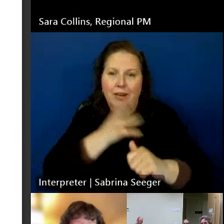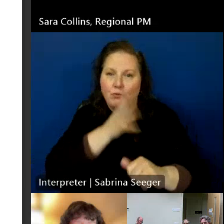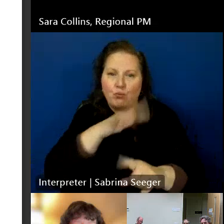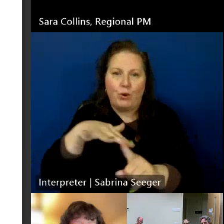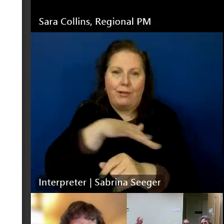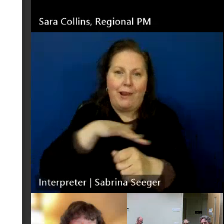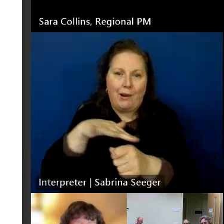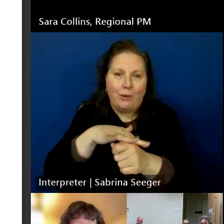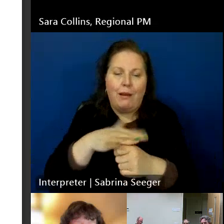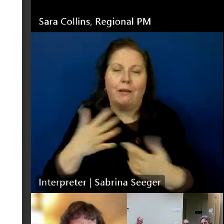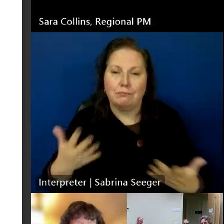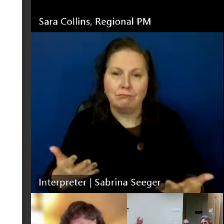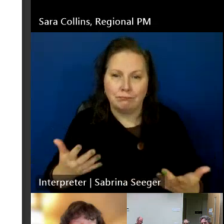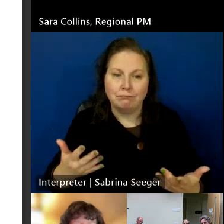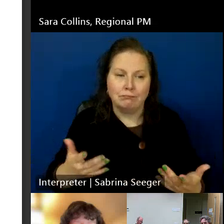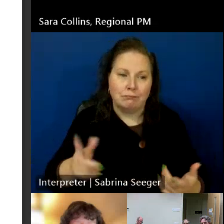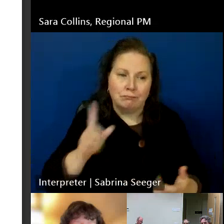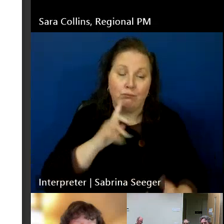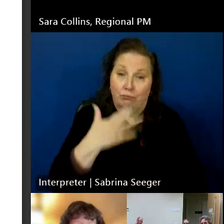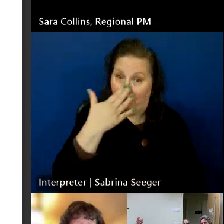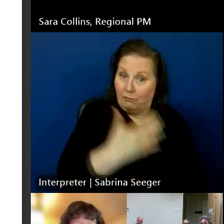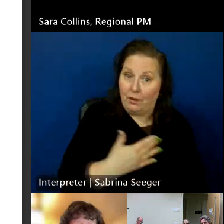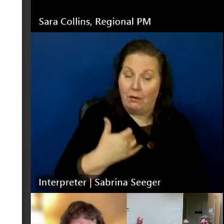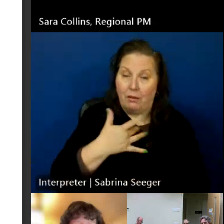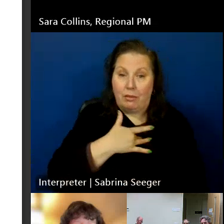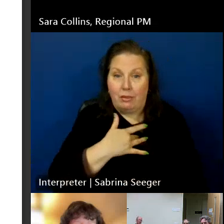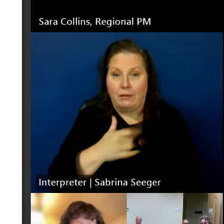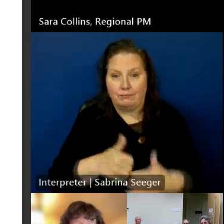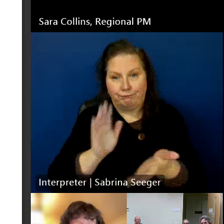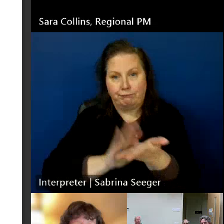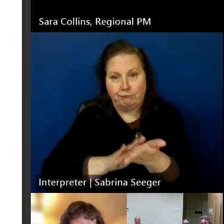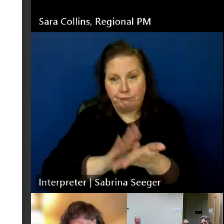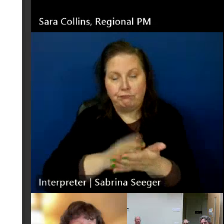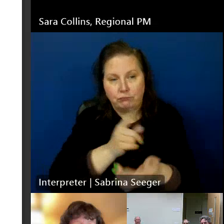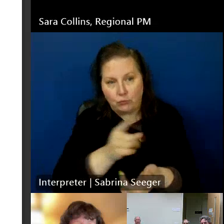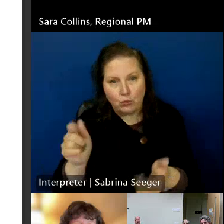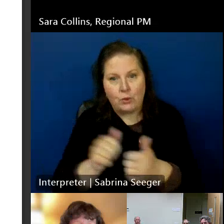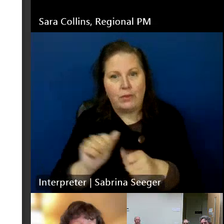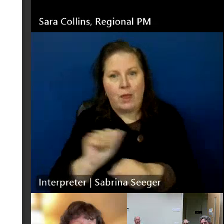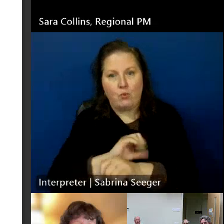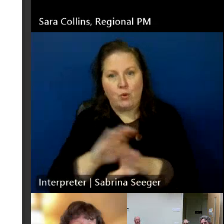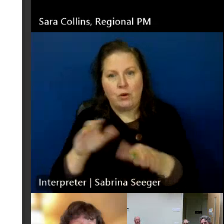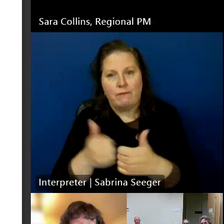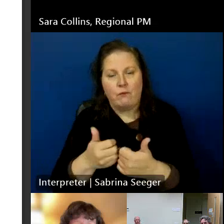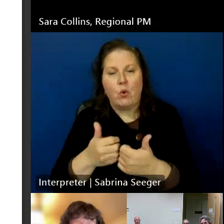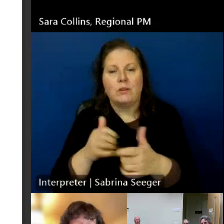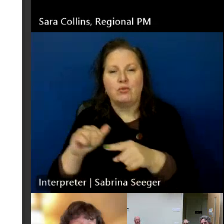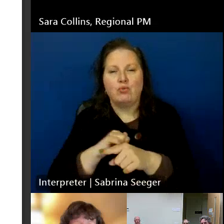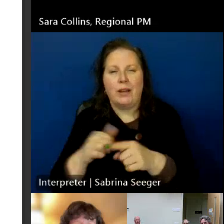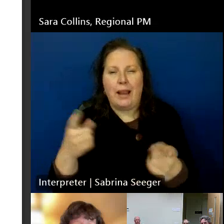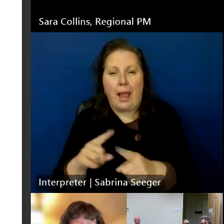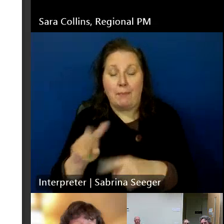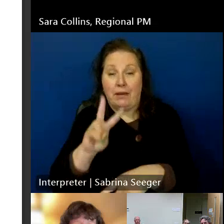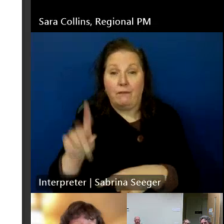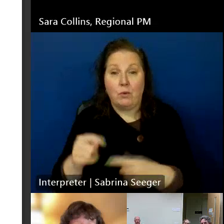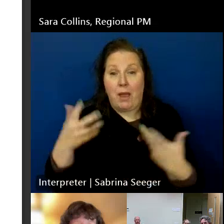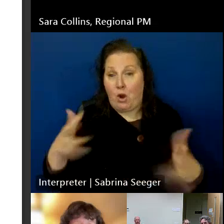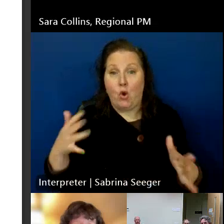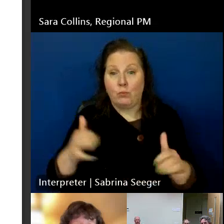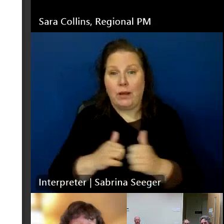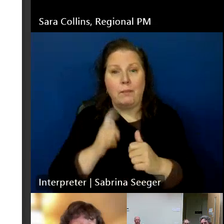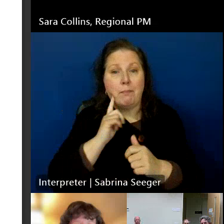We appreciate and commend the workforce training that's going on in the state already, but that does need to